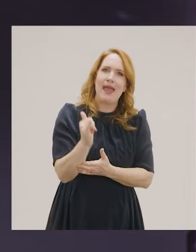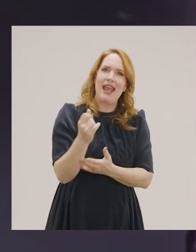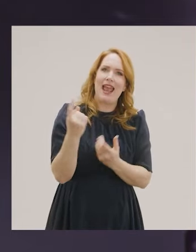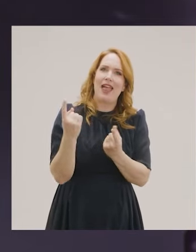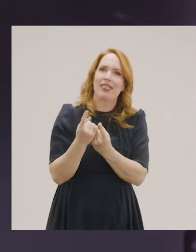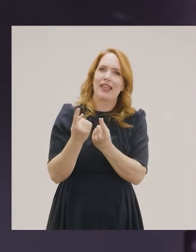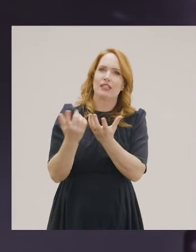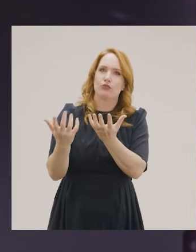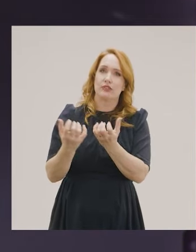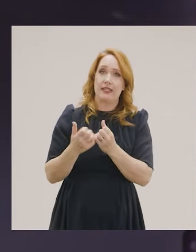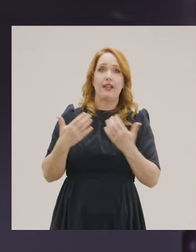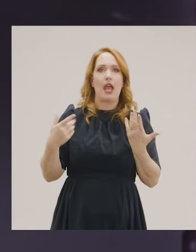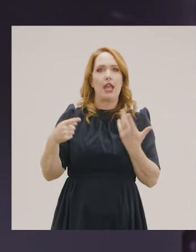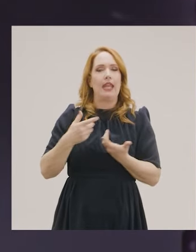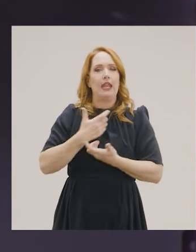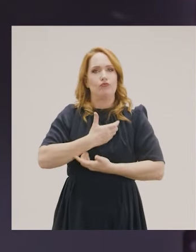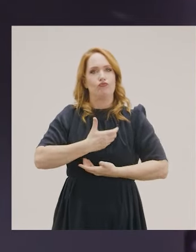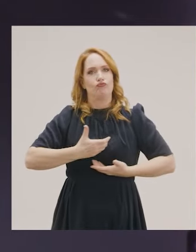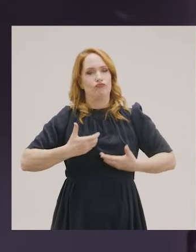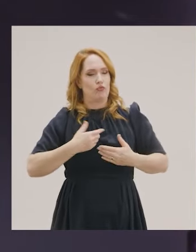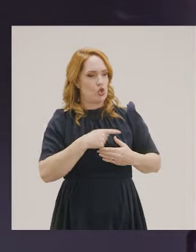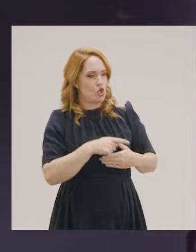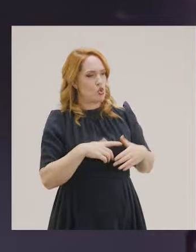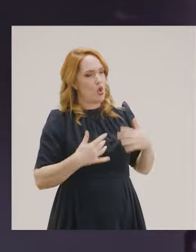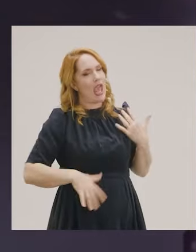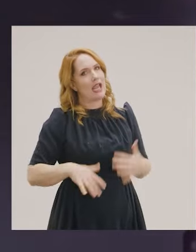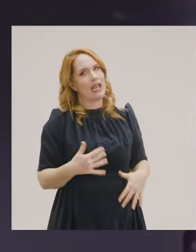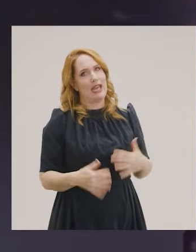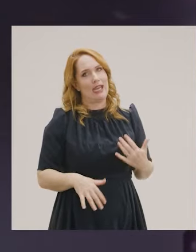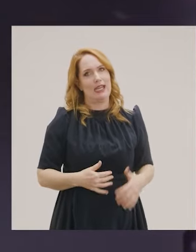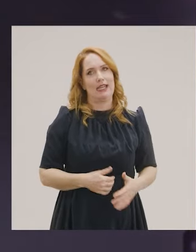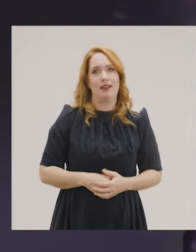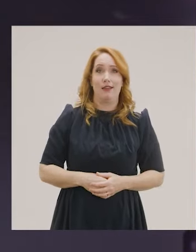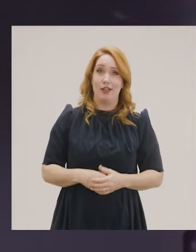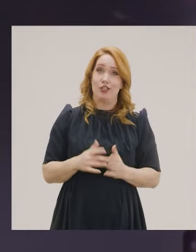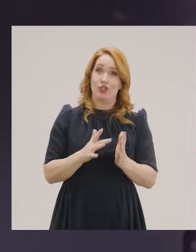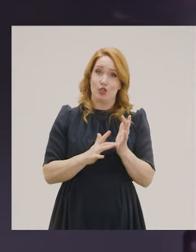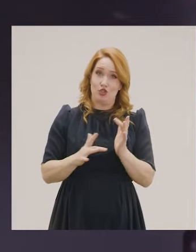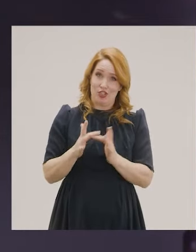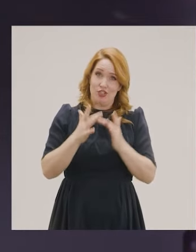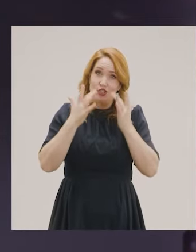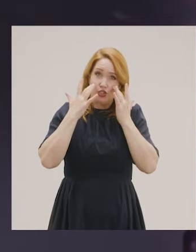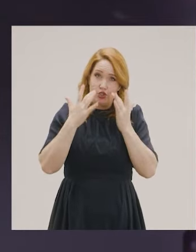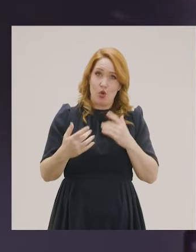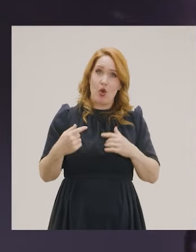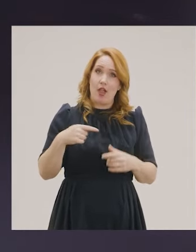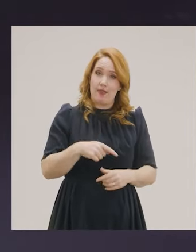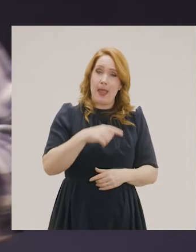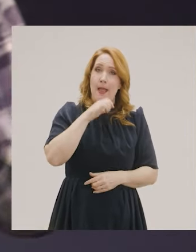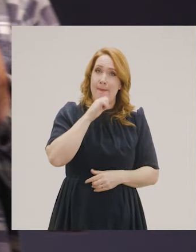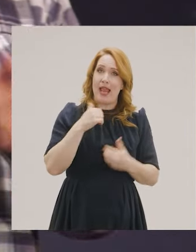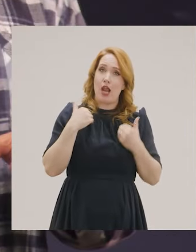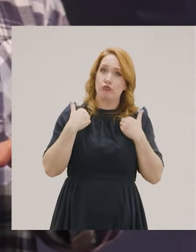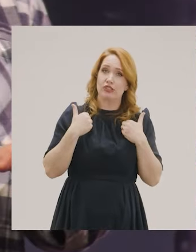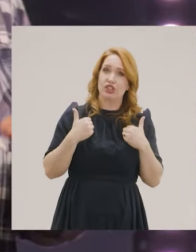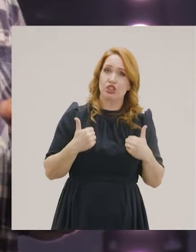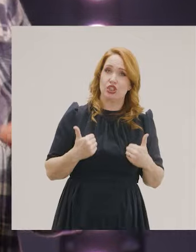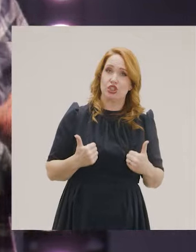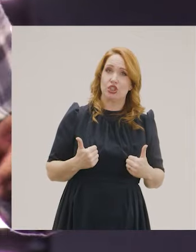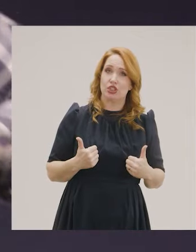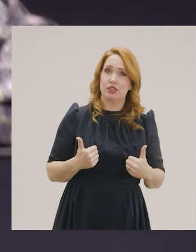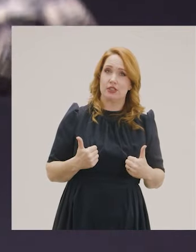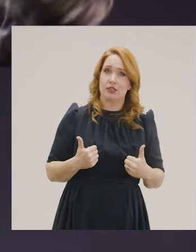things while Lazarus received bad things, but now he is comforted and you are in agony." Jesus directly ties the fact